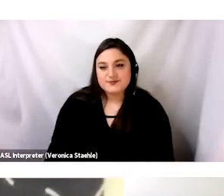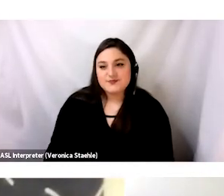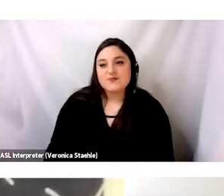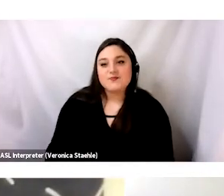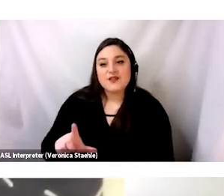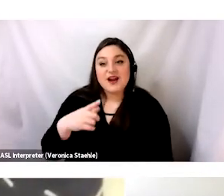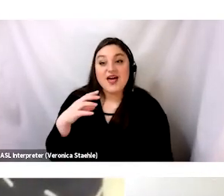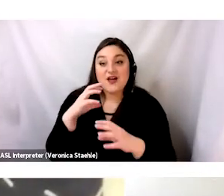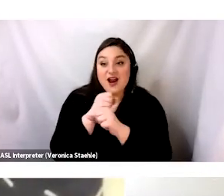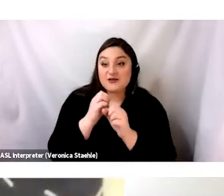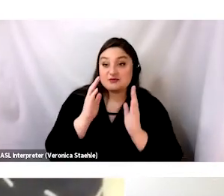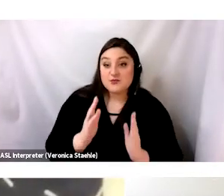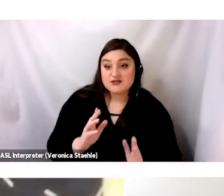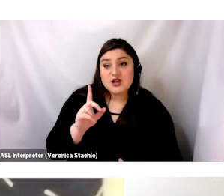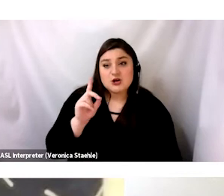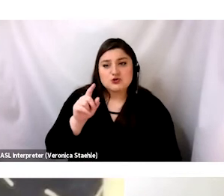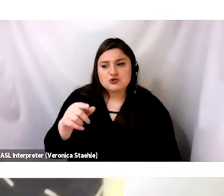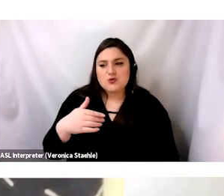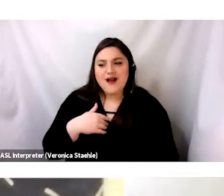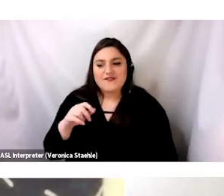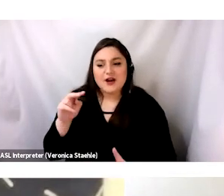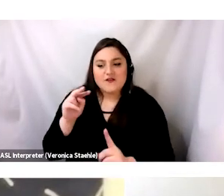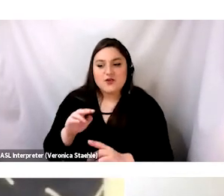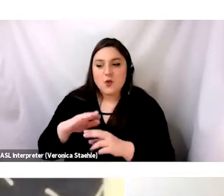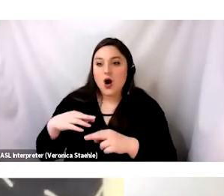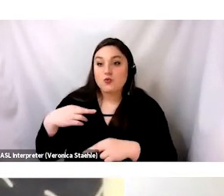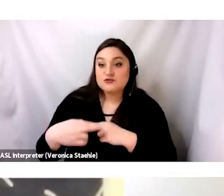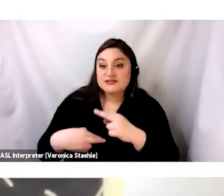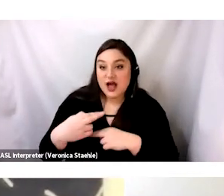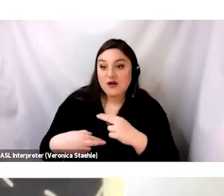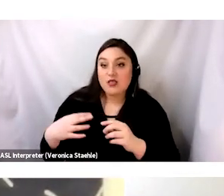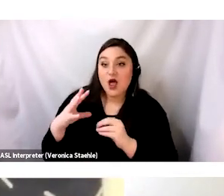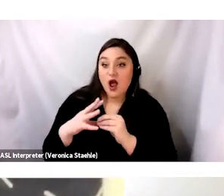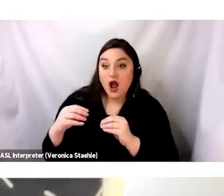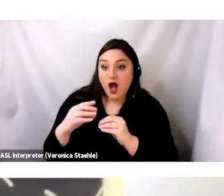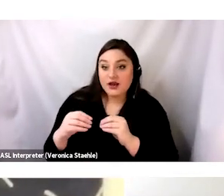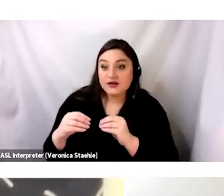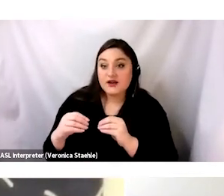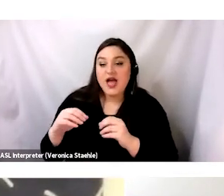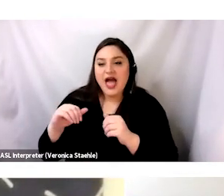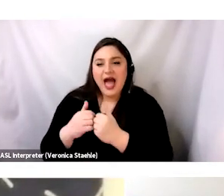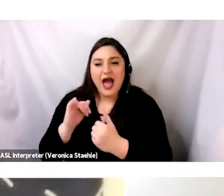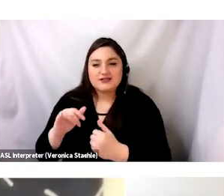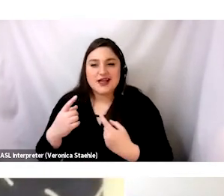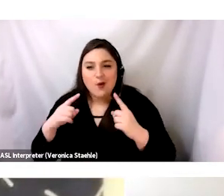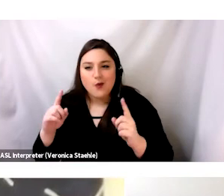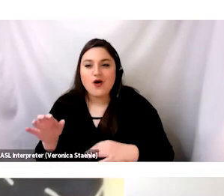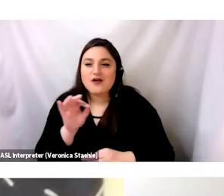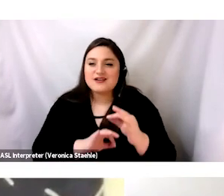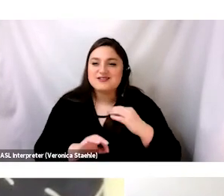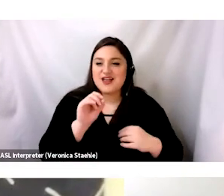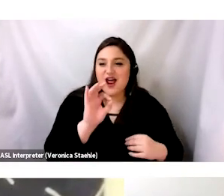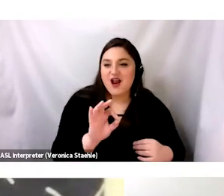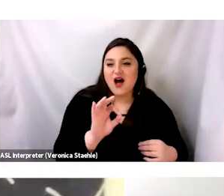This anonymous attendee wants to know, do either of you have perspective on the implementation of recycled cotton in the fashion